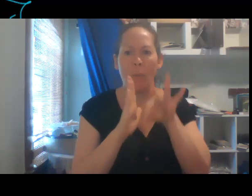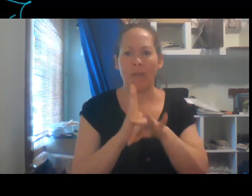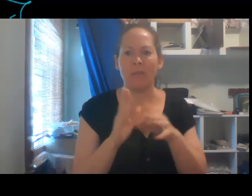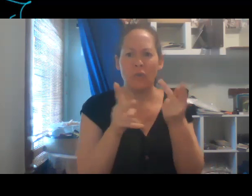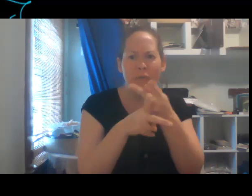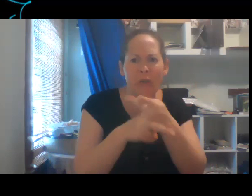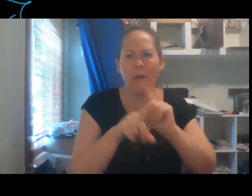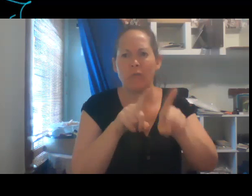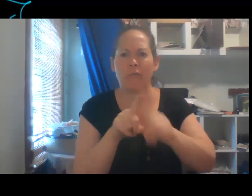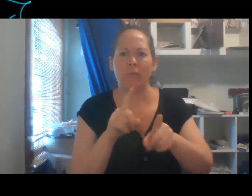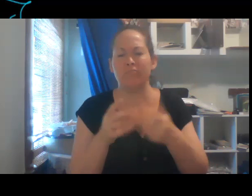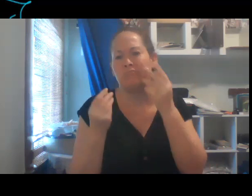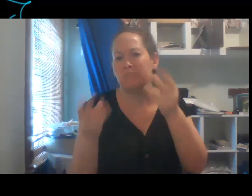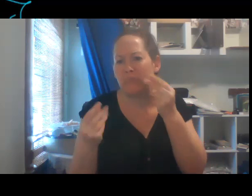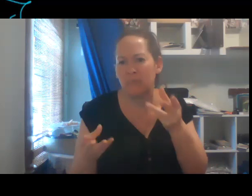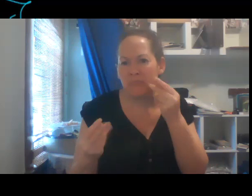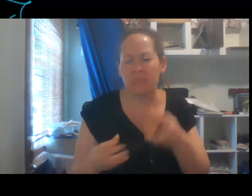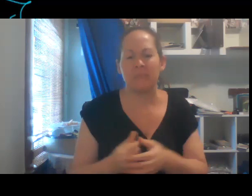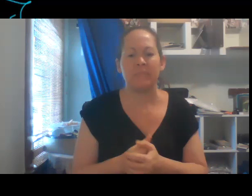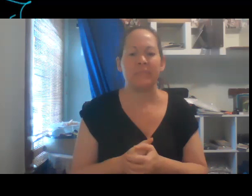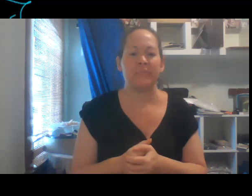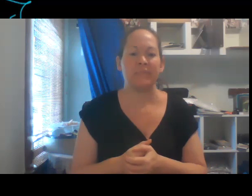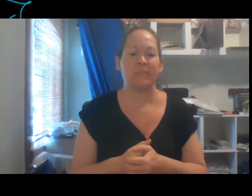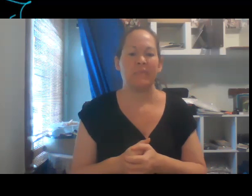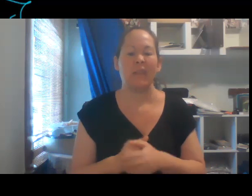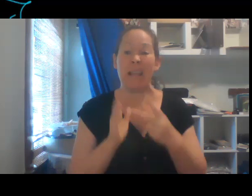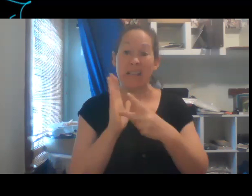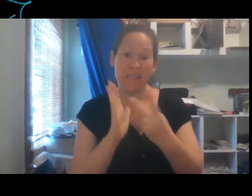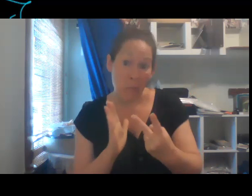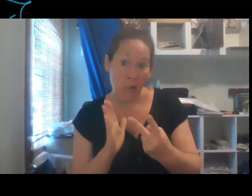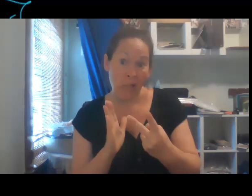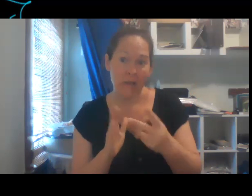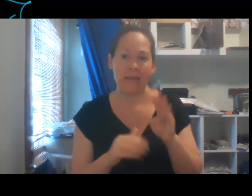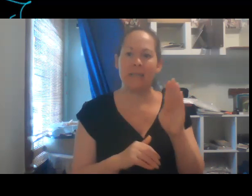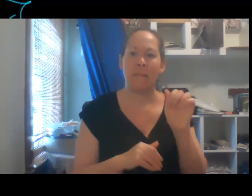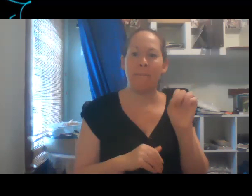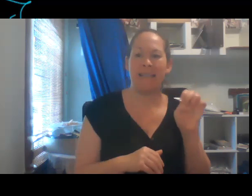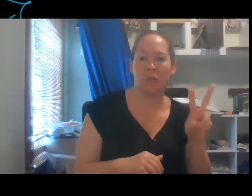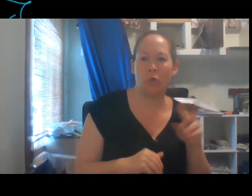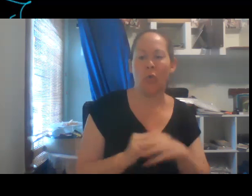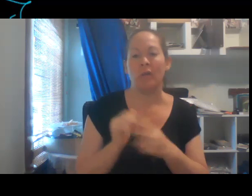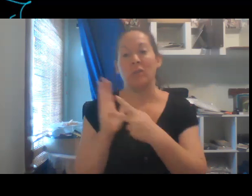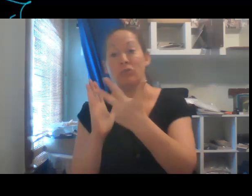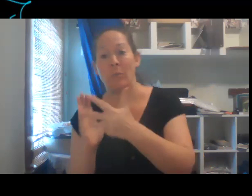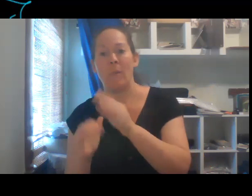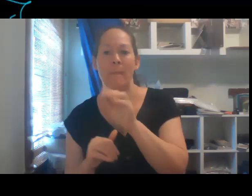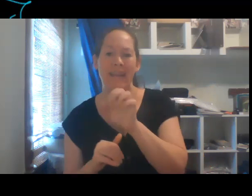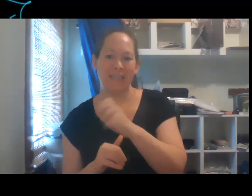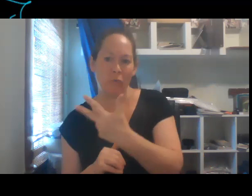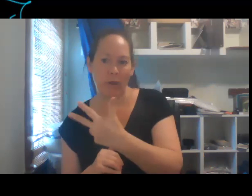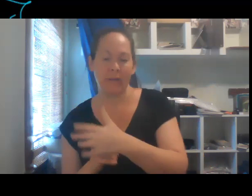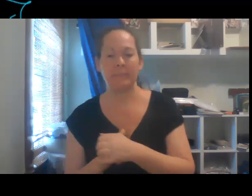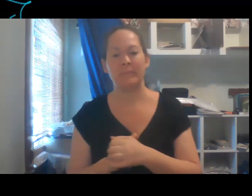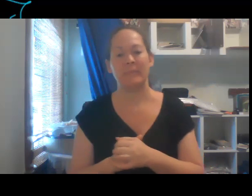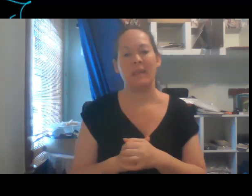it's easy to say, okay, I'm going to use doubling, so I'll use base 2. I have a tripling time, I'll use base 3. But it's much